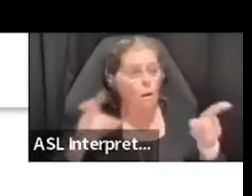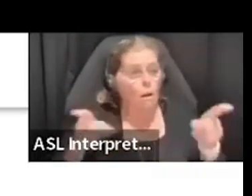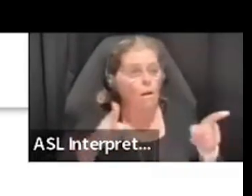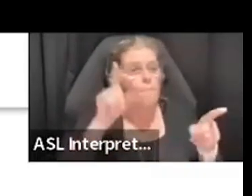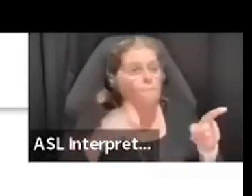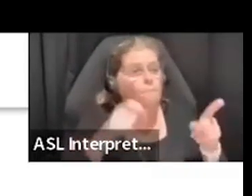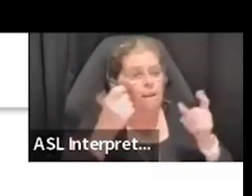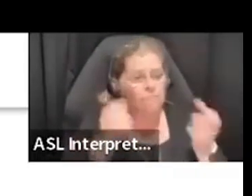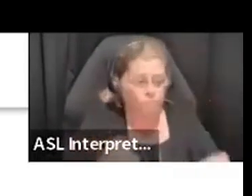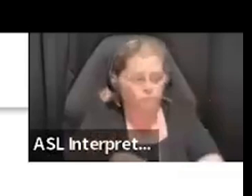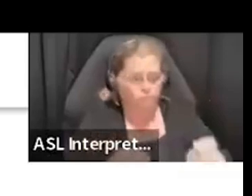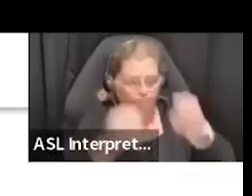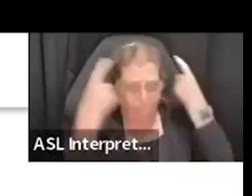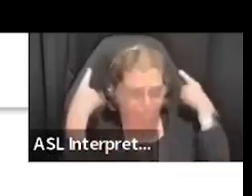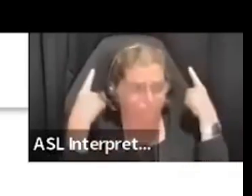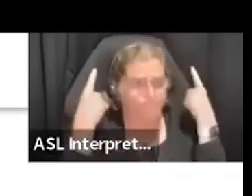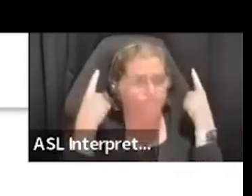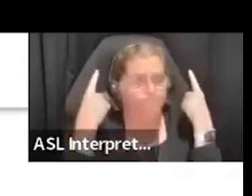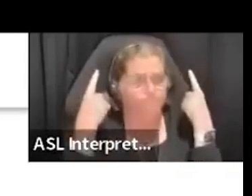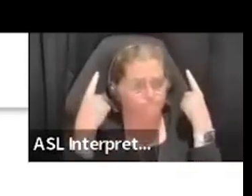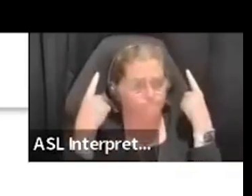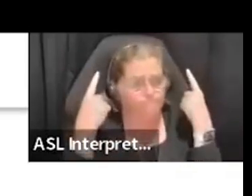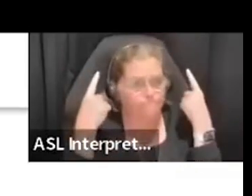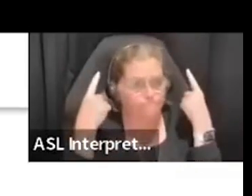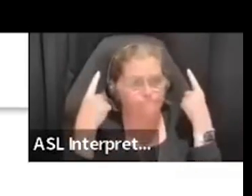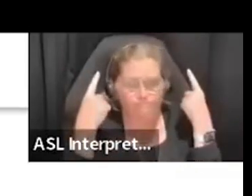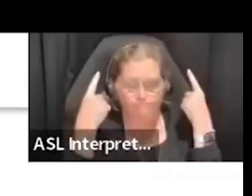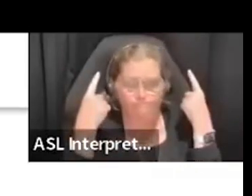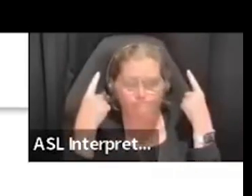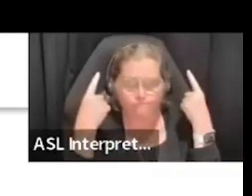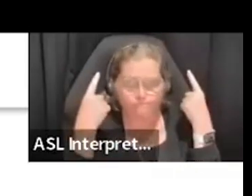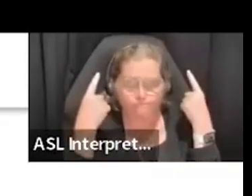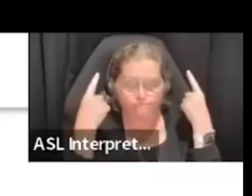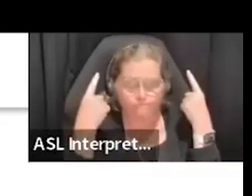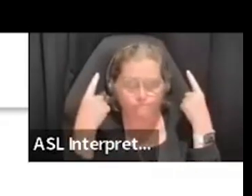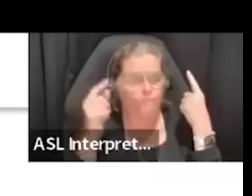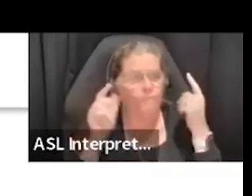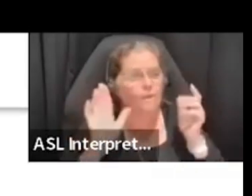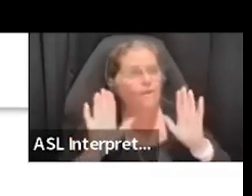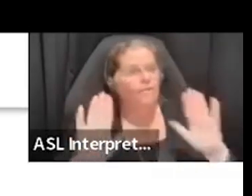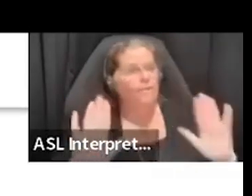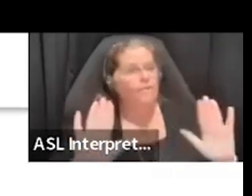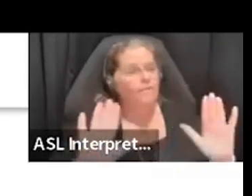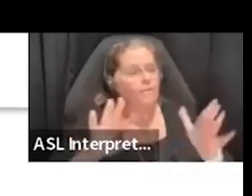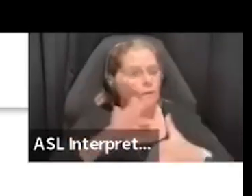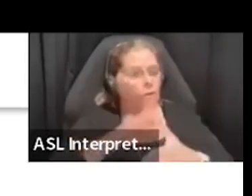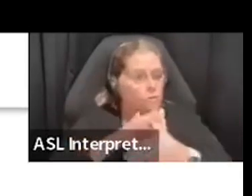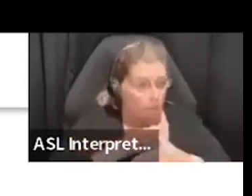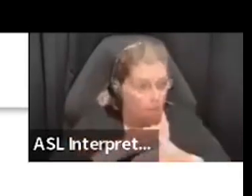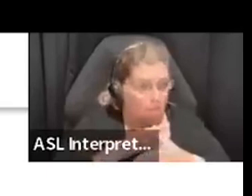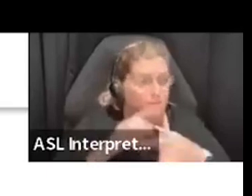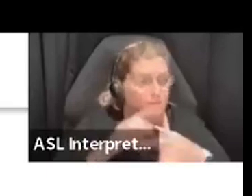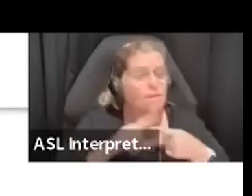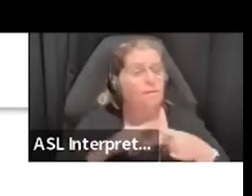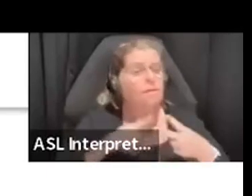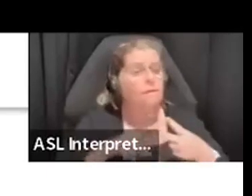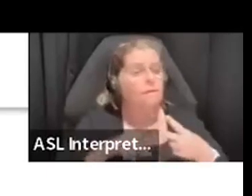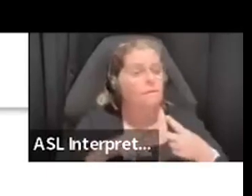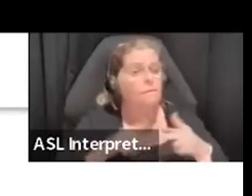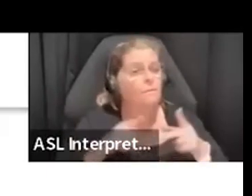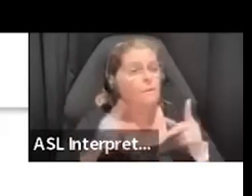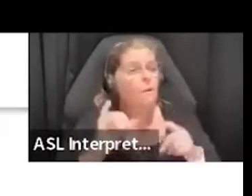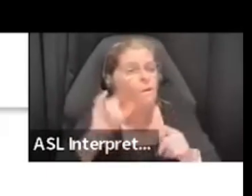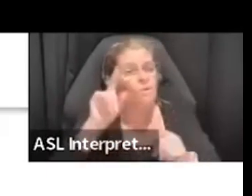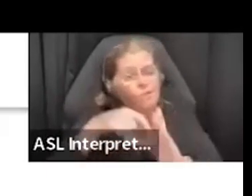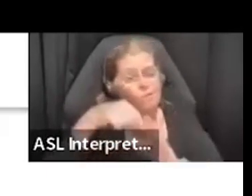good understanding of the content that they're teaching, but they need to have